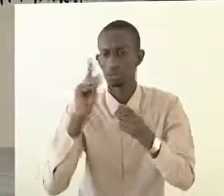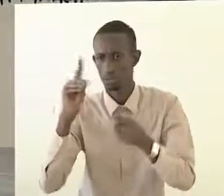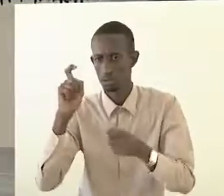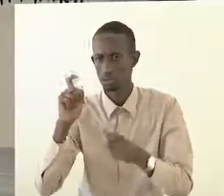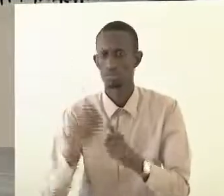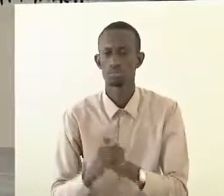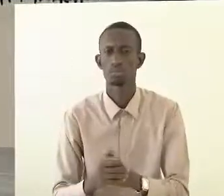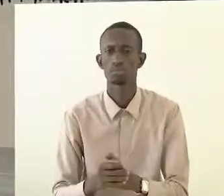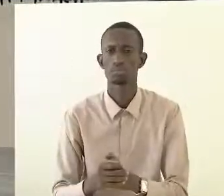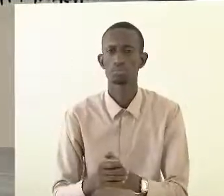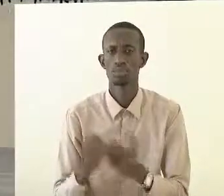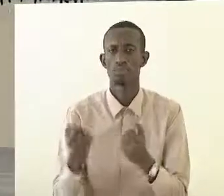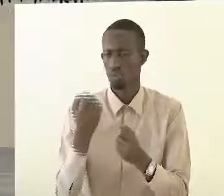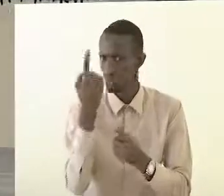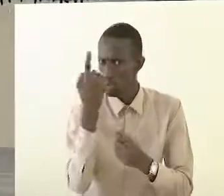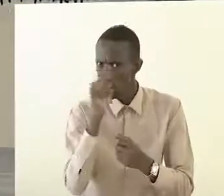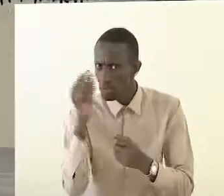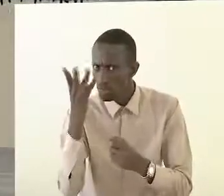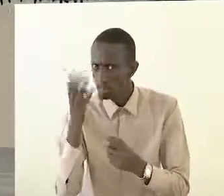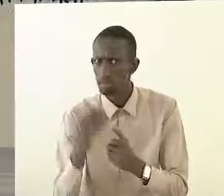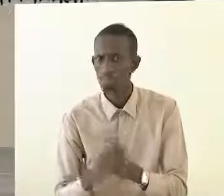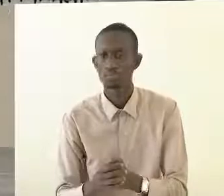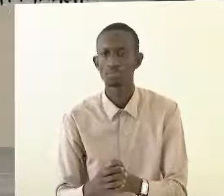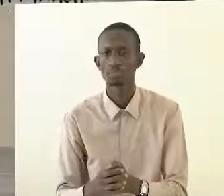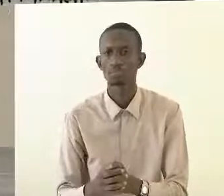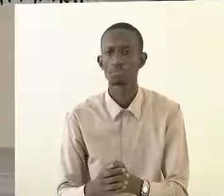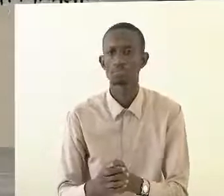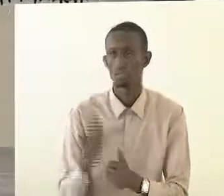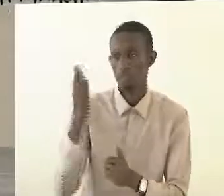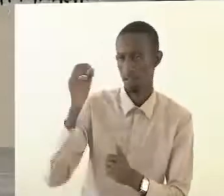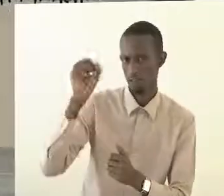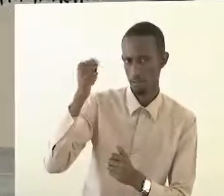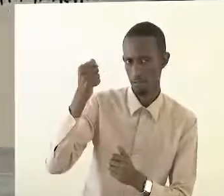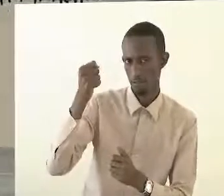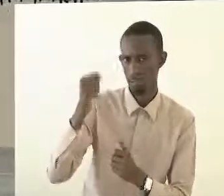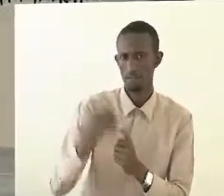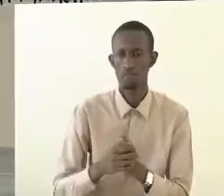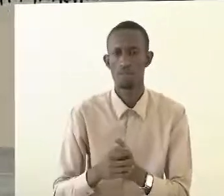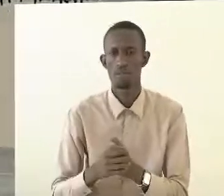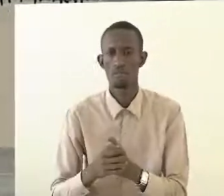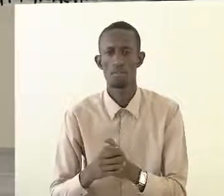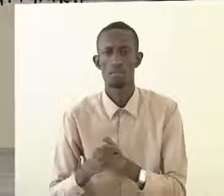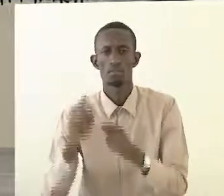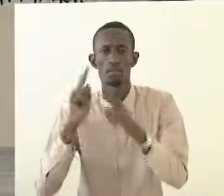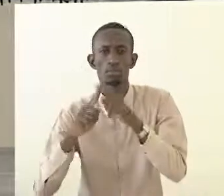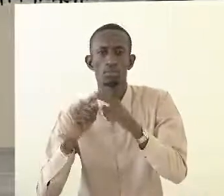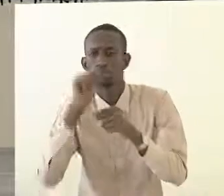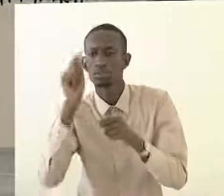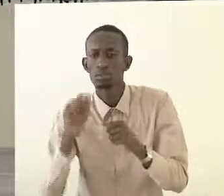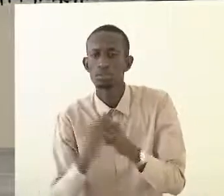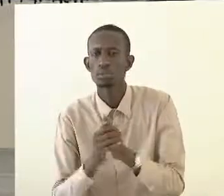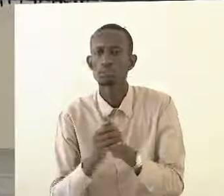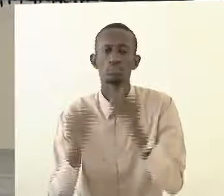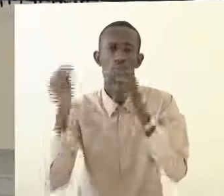having 1 divided by 4. This is 5 times z power